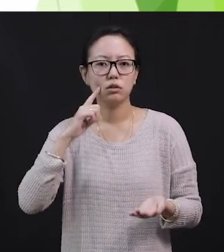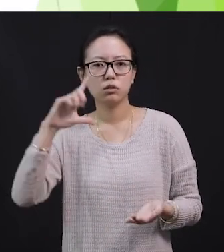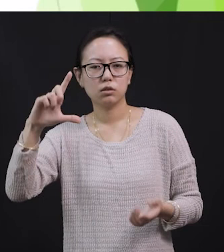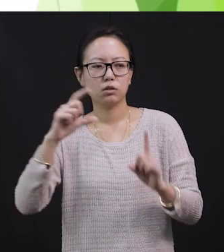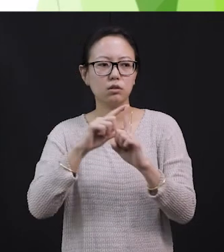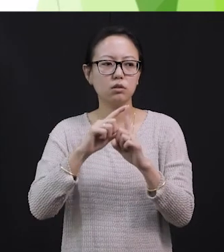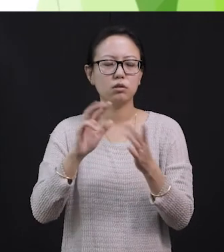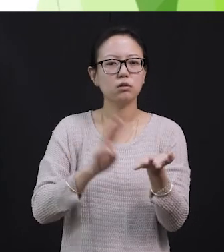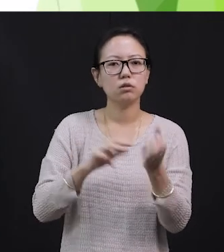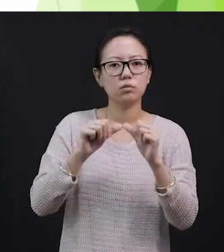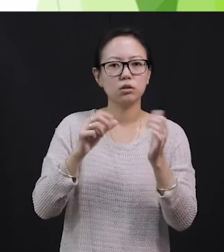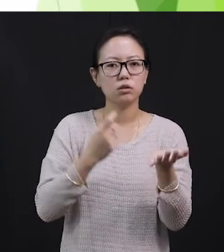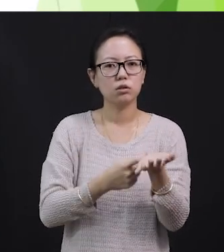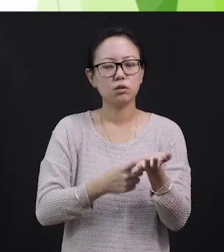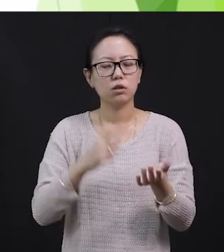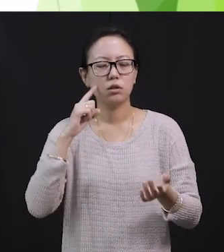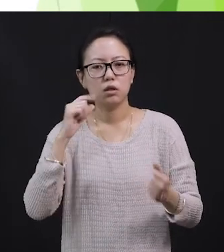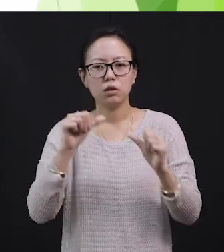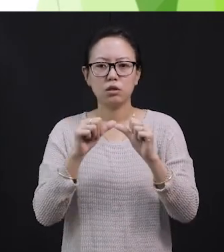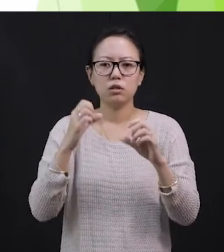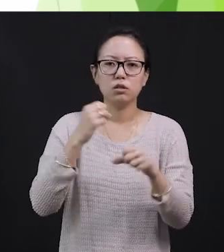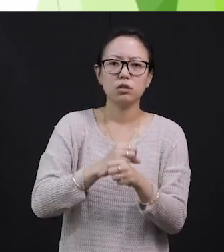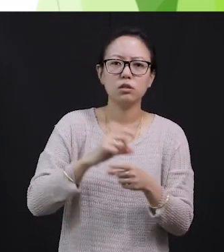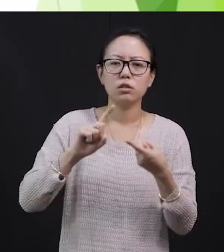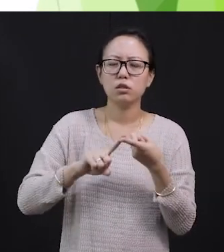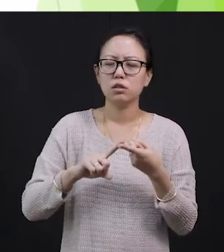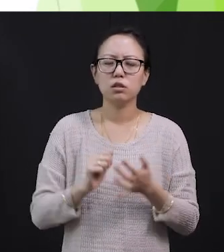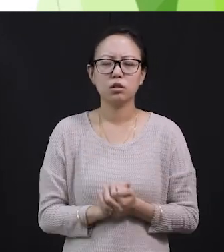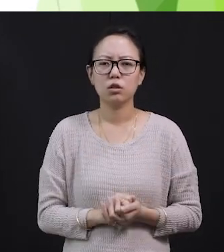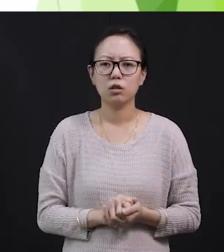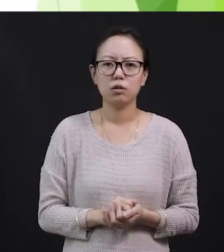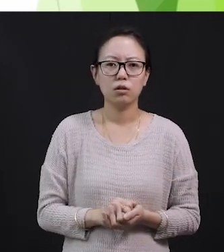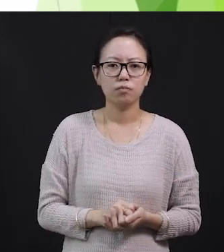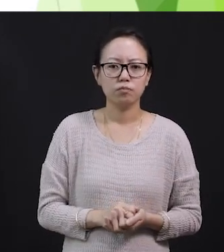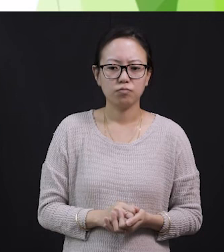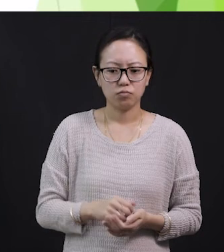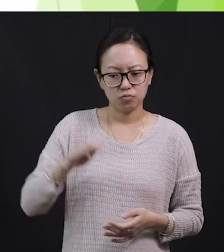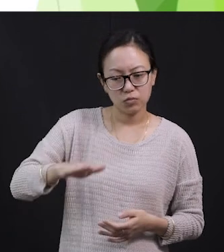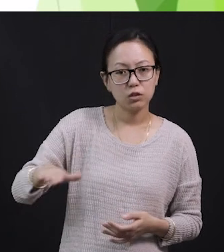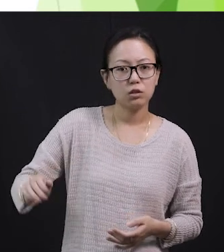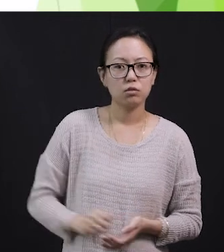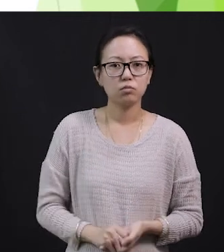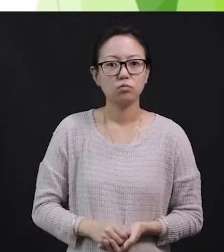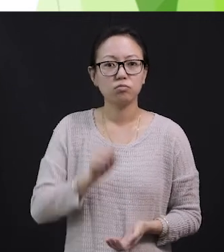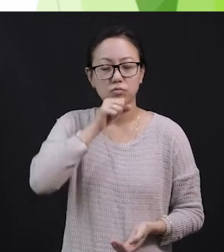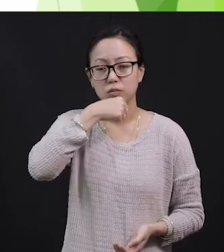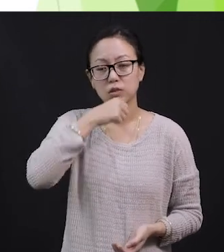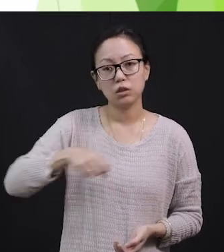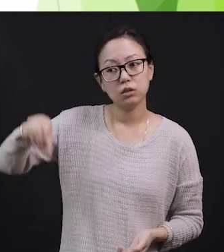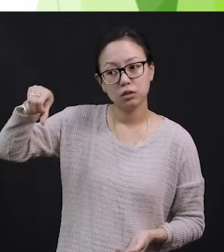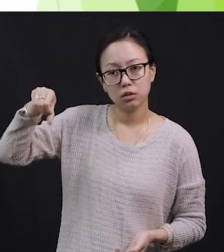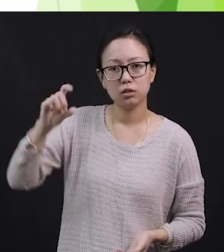the children were married even at the age of 9 or 10. And if the boy died even in the childhood,